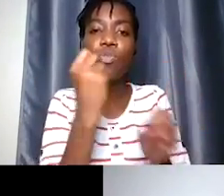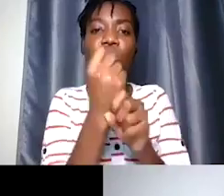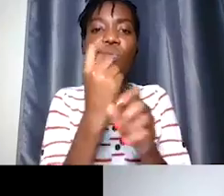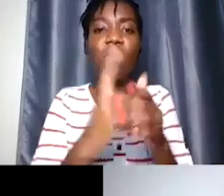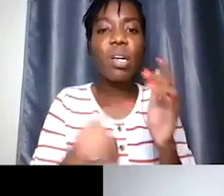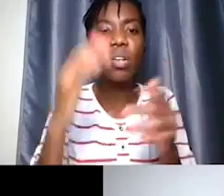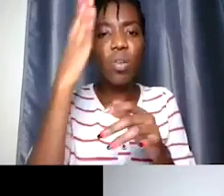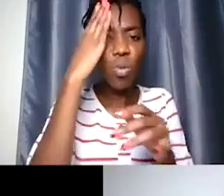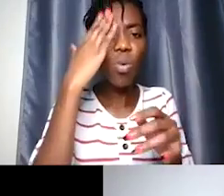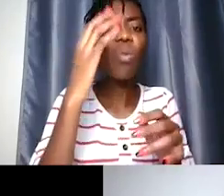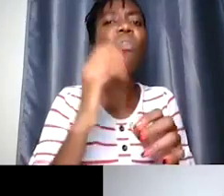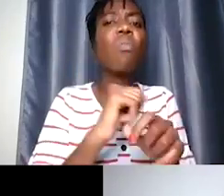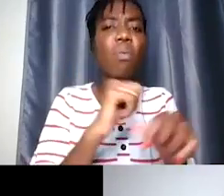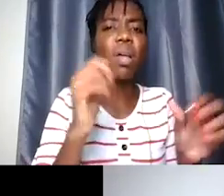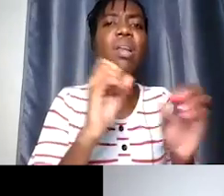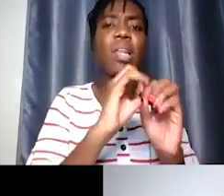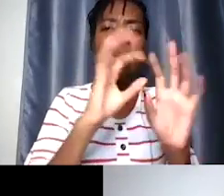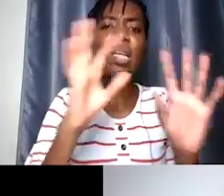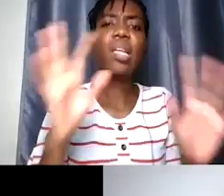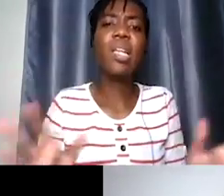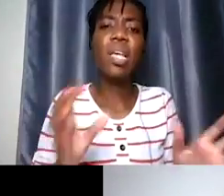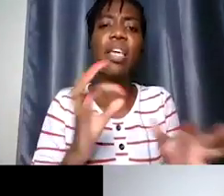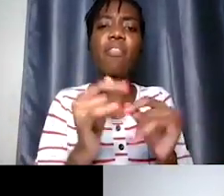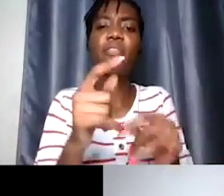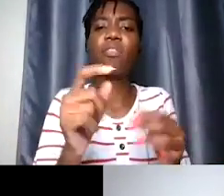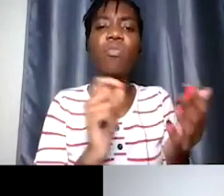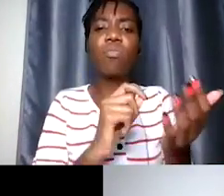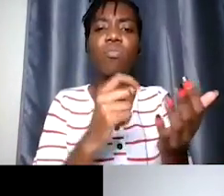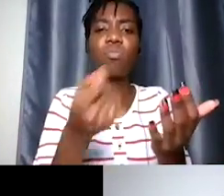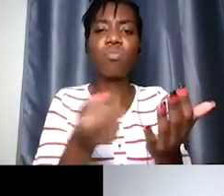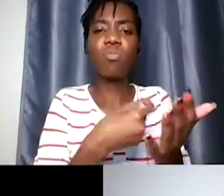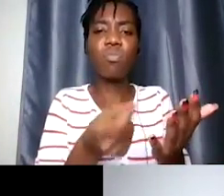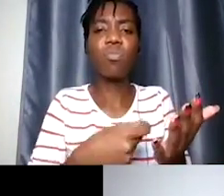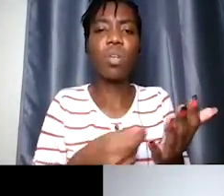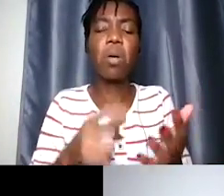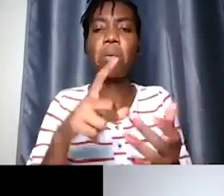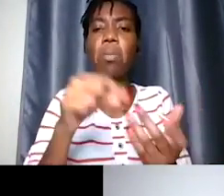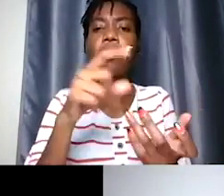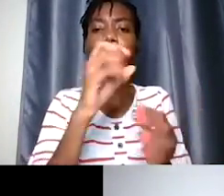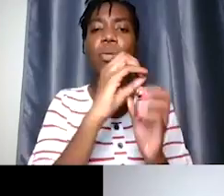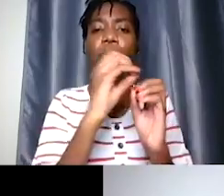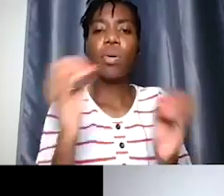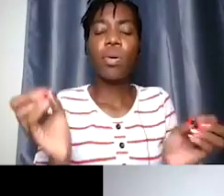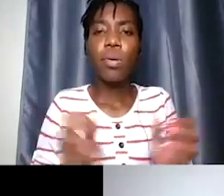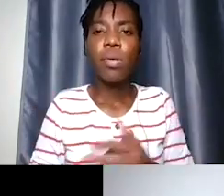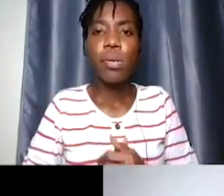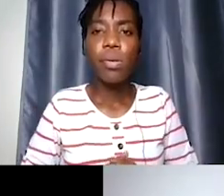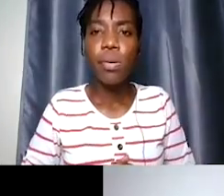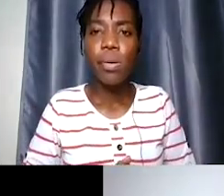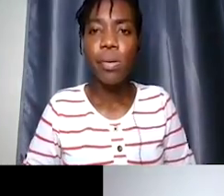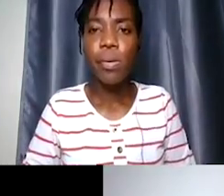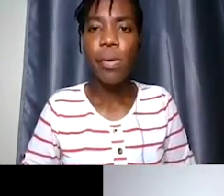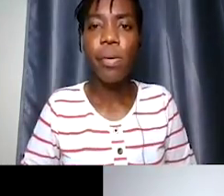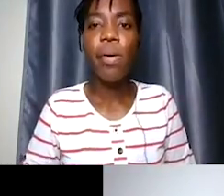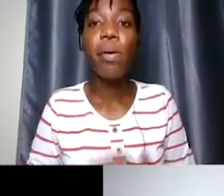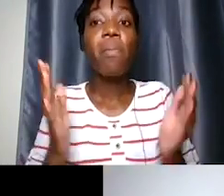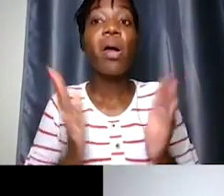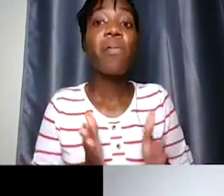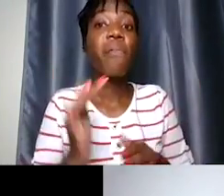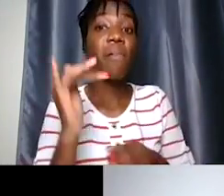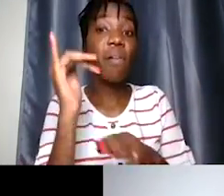that resignation is not an option yet without a plan B? That person who have asked you that